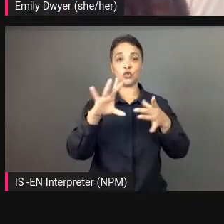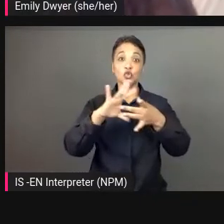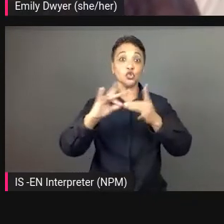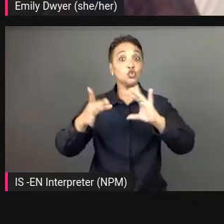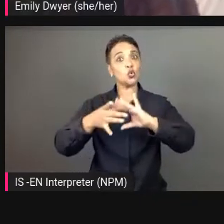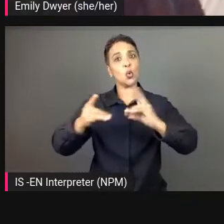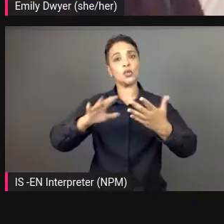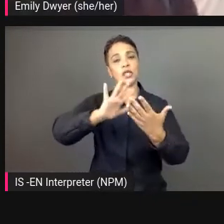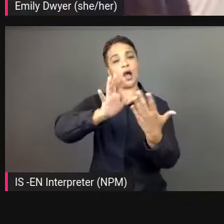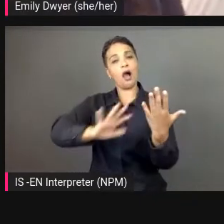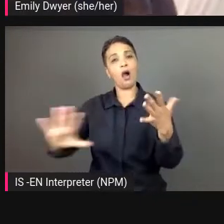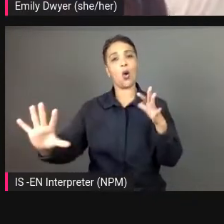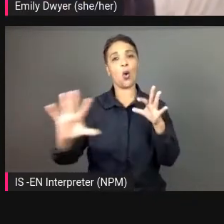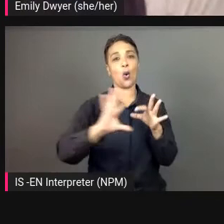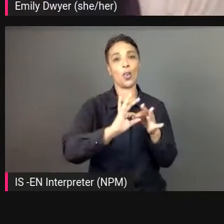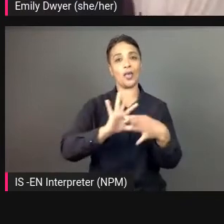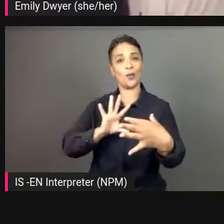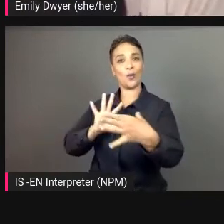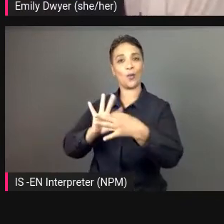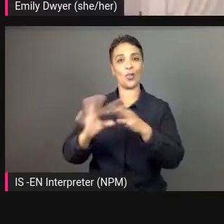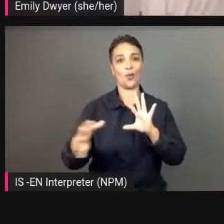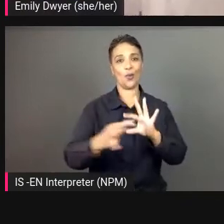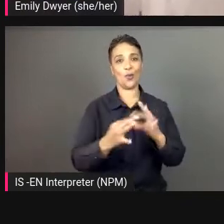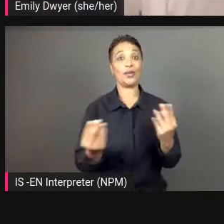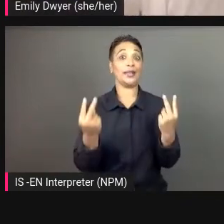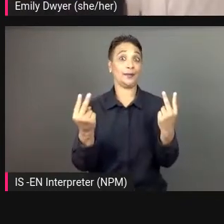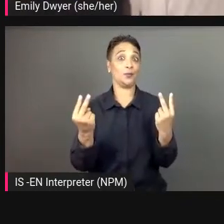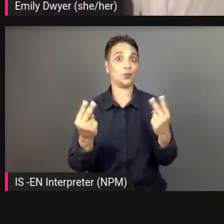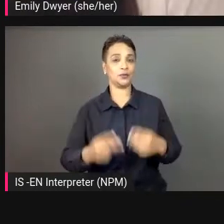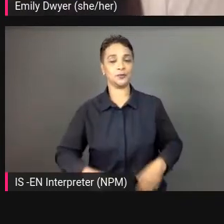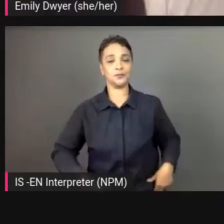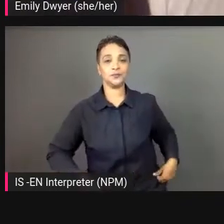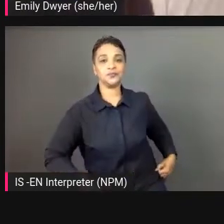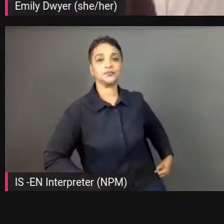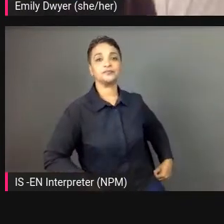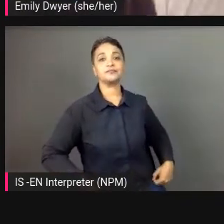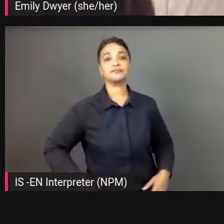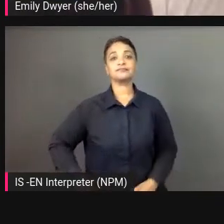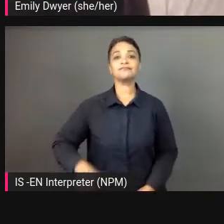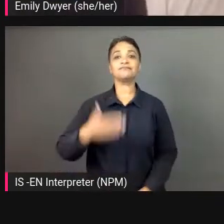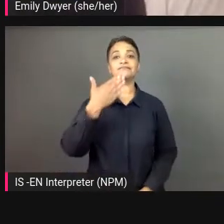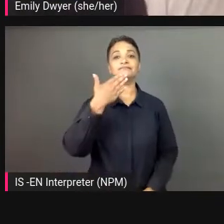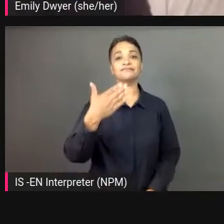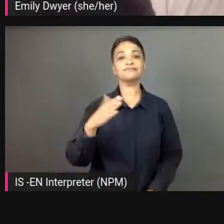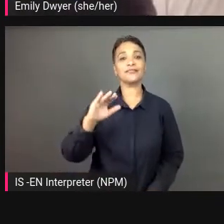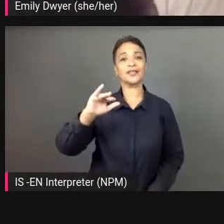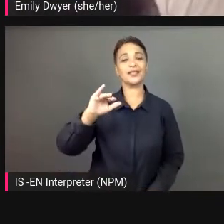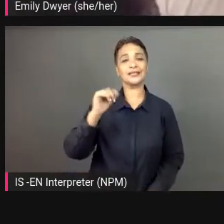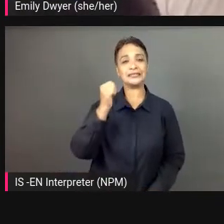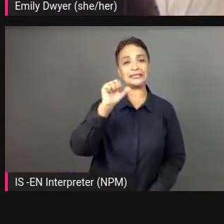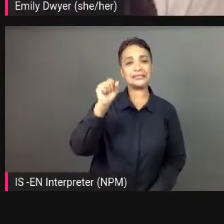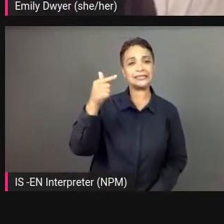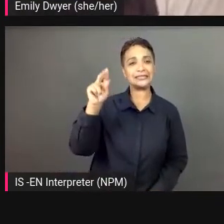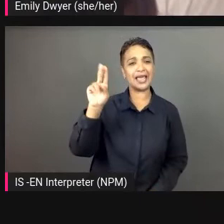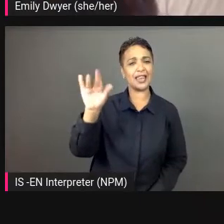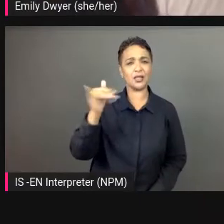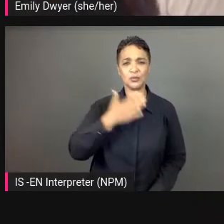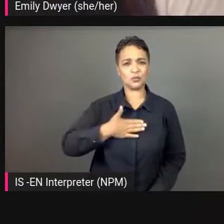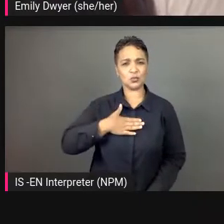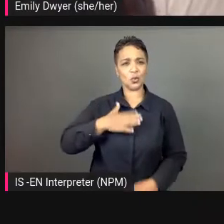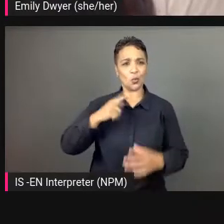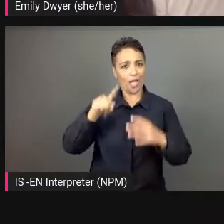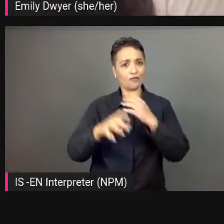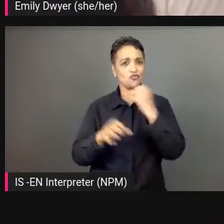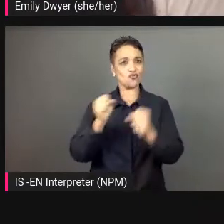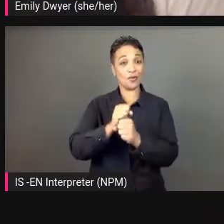important. Thank you. I'm sorry, John, we have to wrap up. If you can say it in